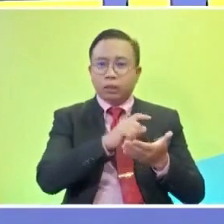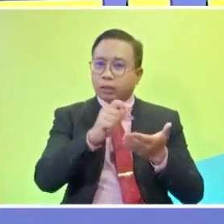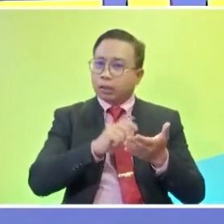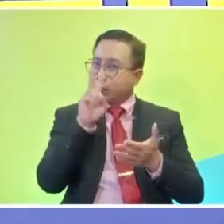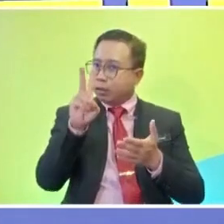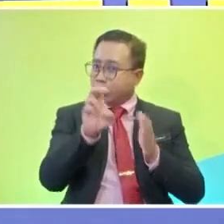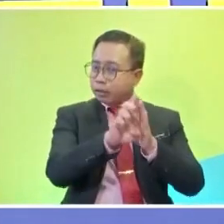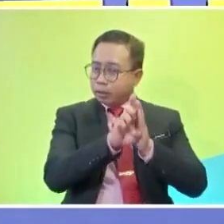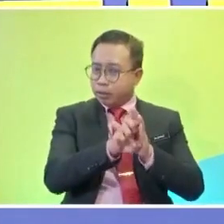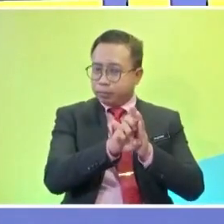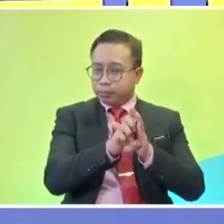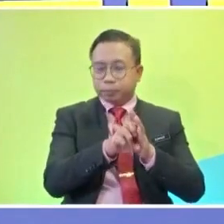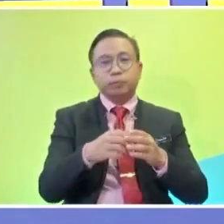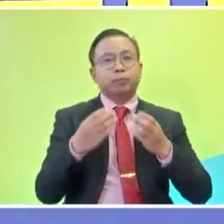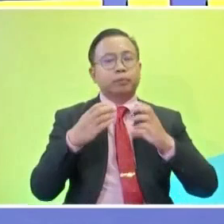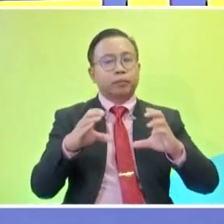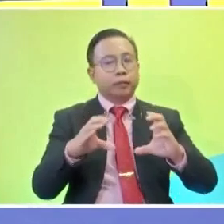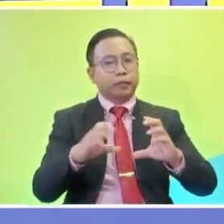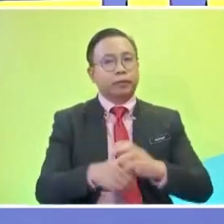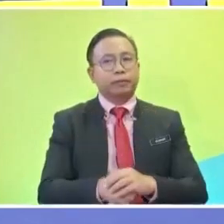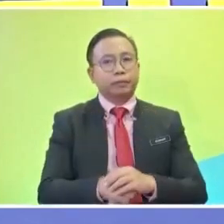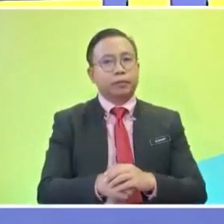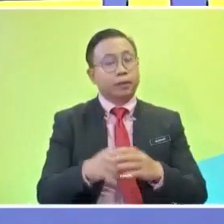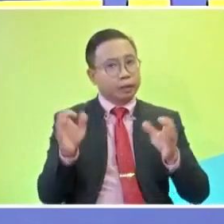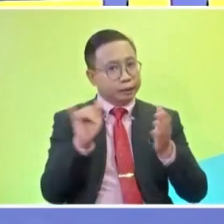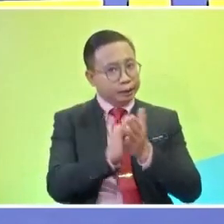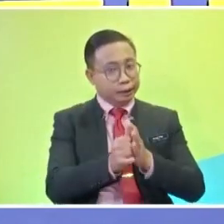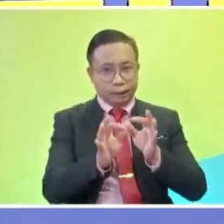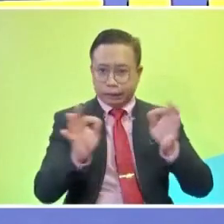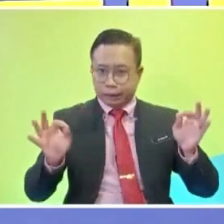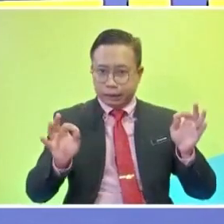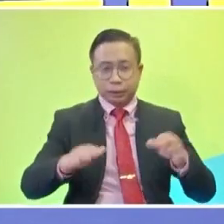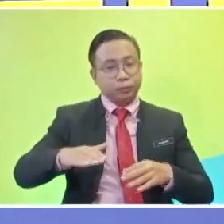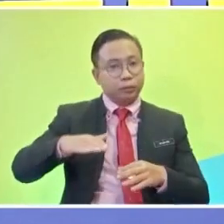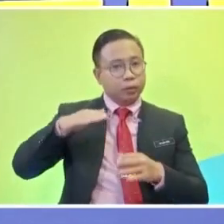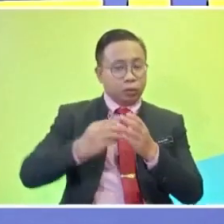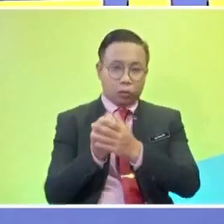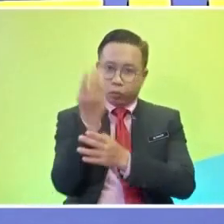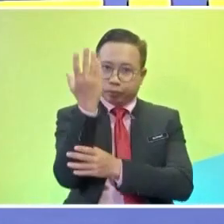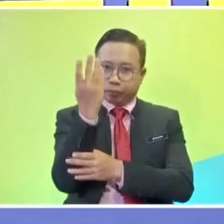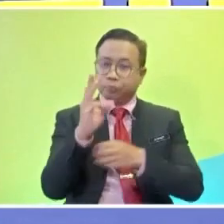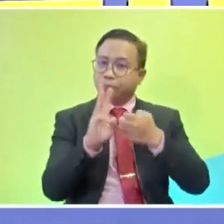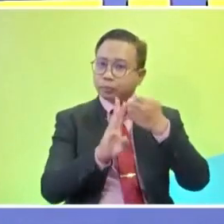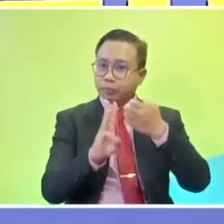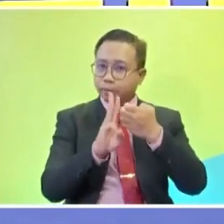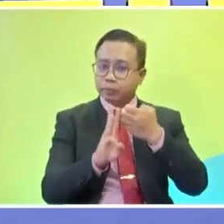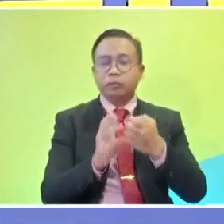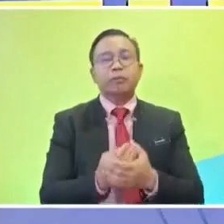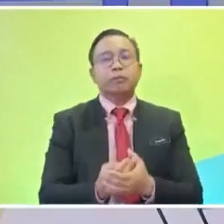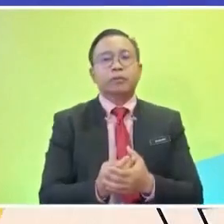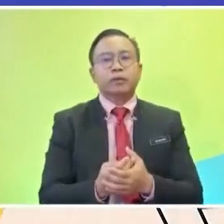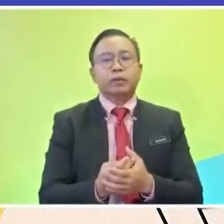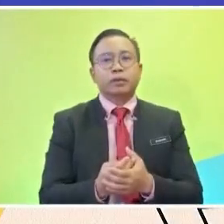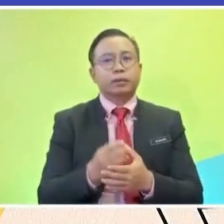examples very quickly. So the first one, let us look at this sentence. You have got grow, wheat. So grow is the verb